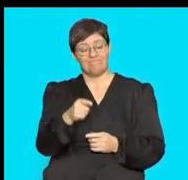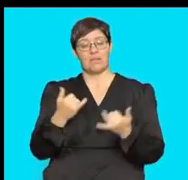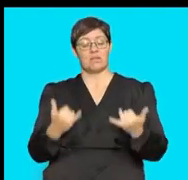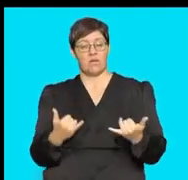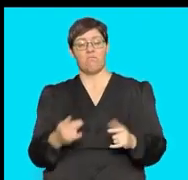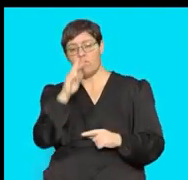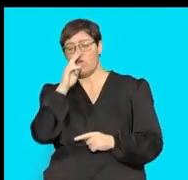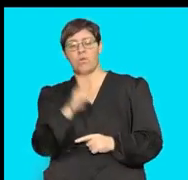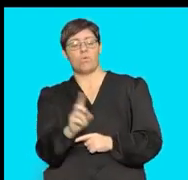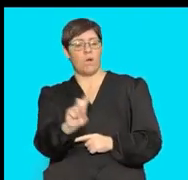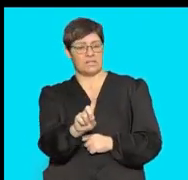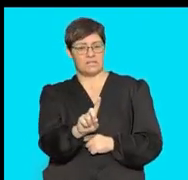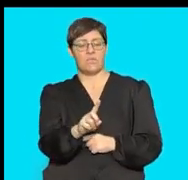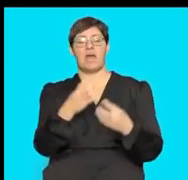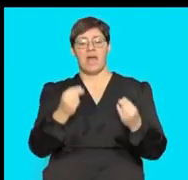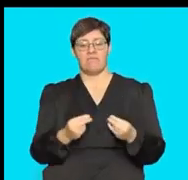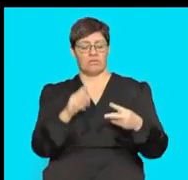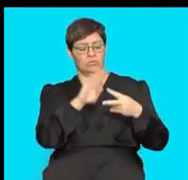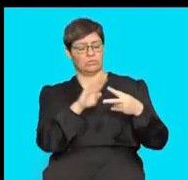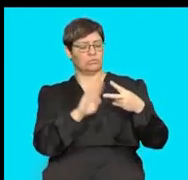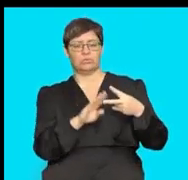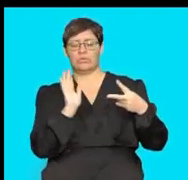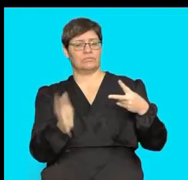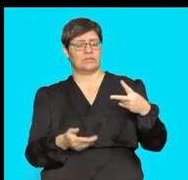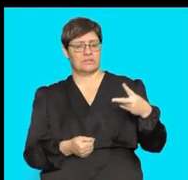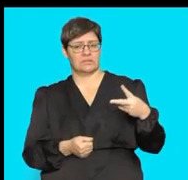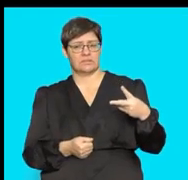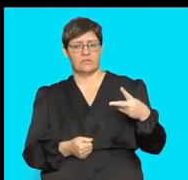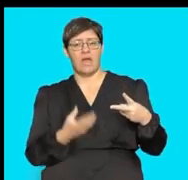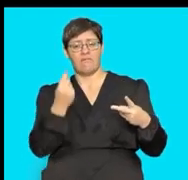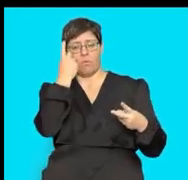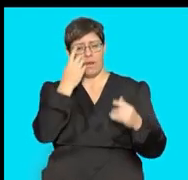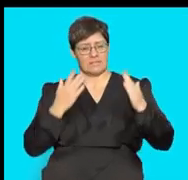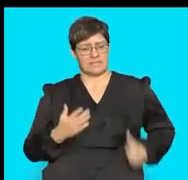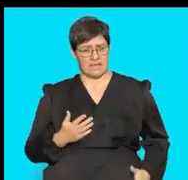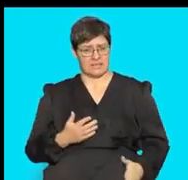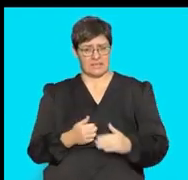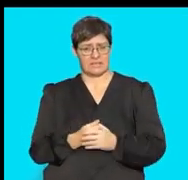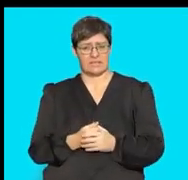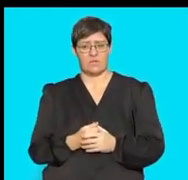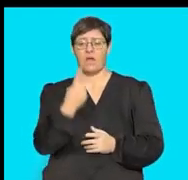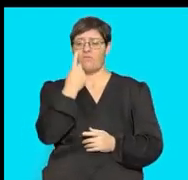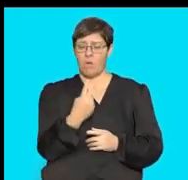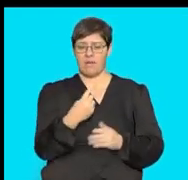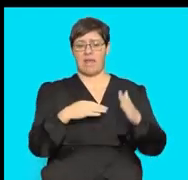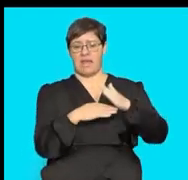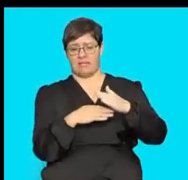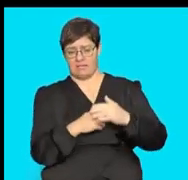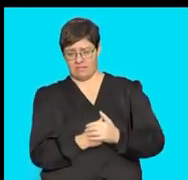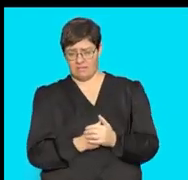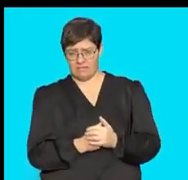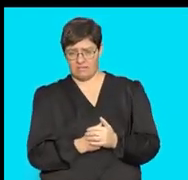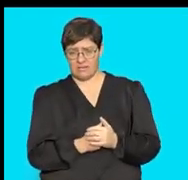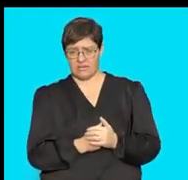At this moment, it looks like we only have two bits of information. We've only got one side and we have